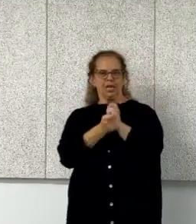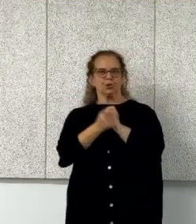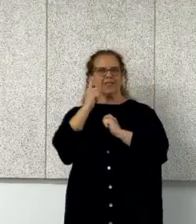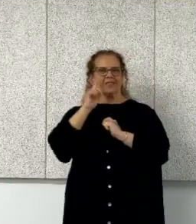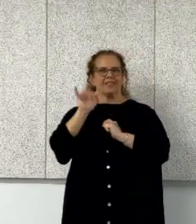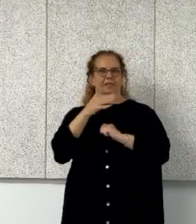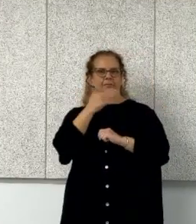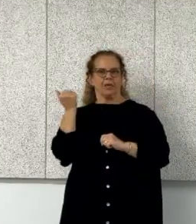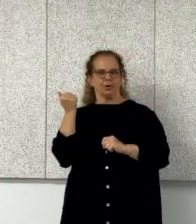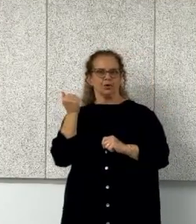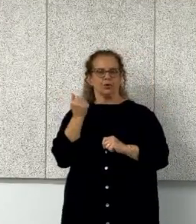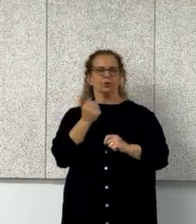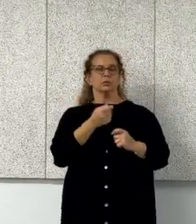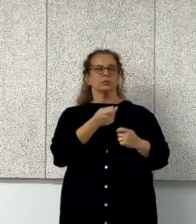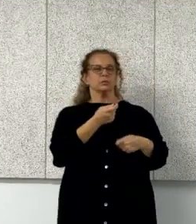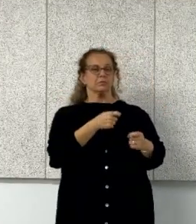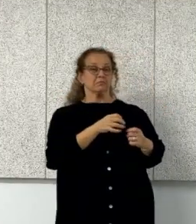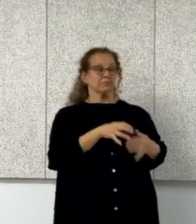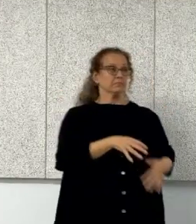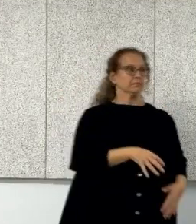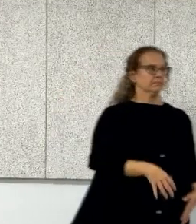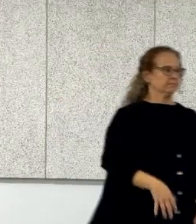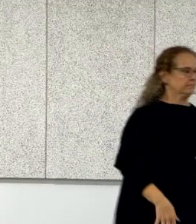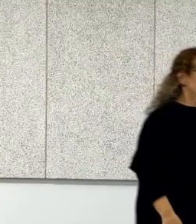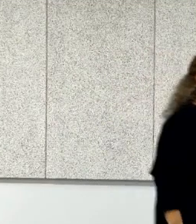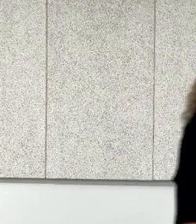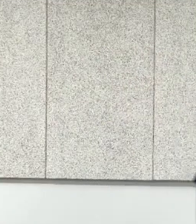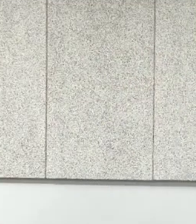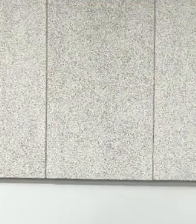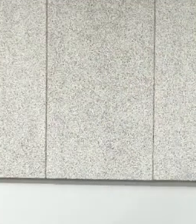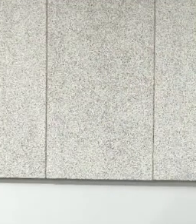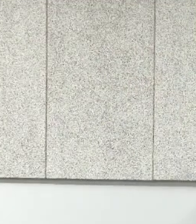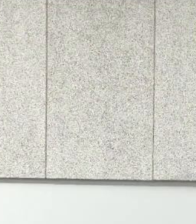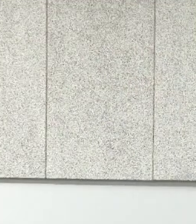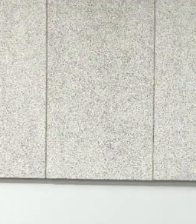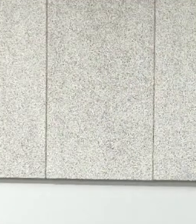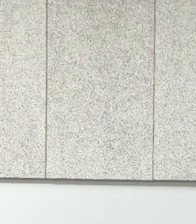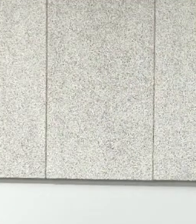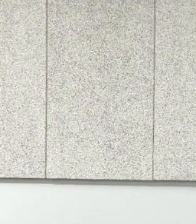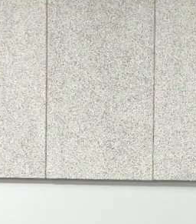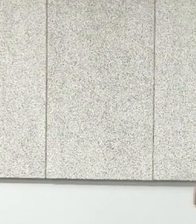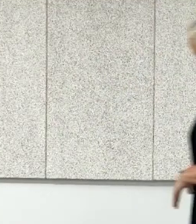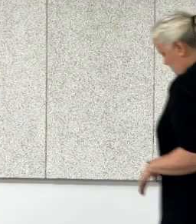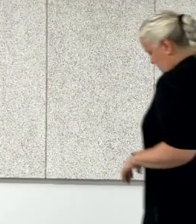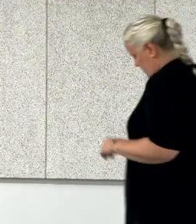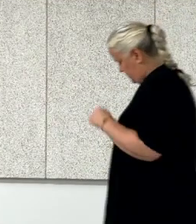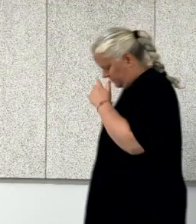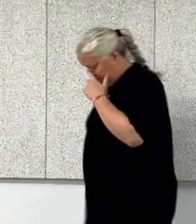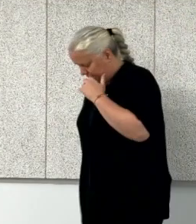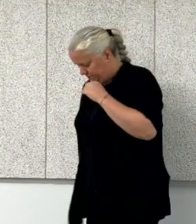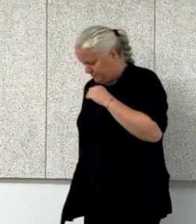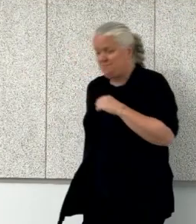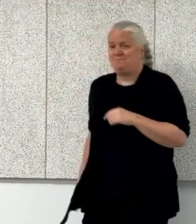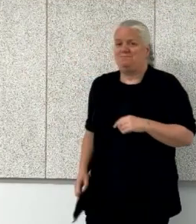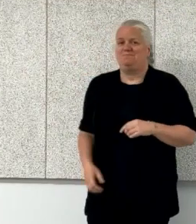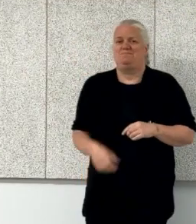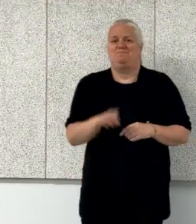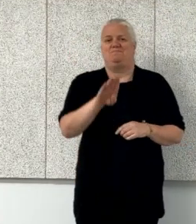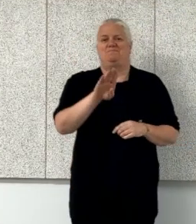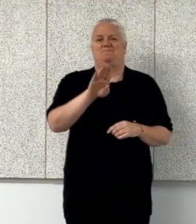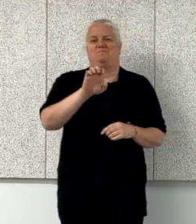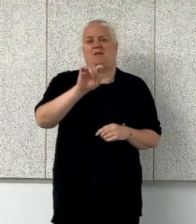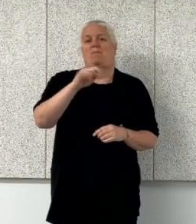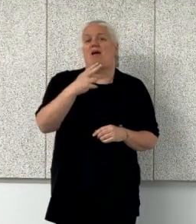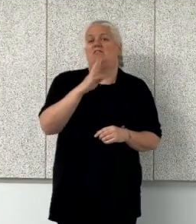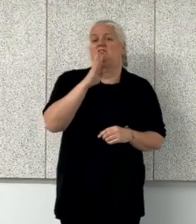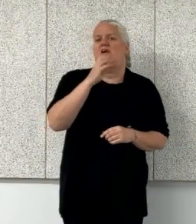useful. Well, and I think in terms of our work, because we work with a specific community, I